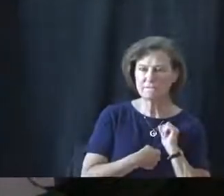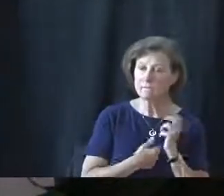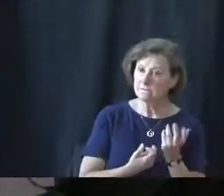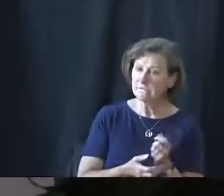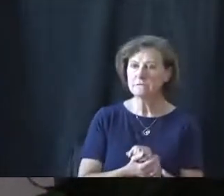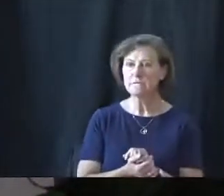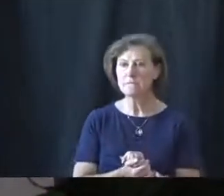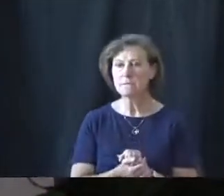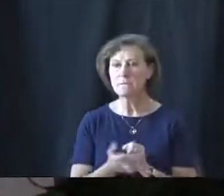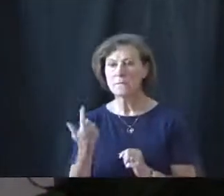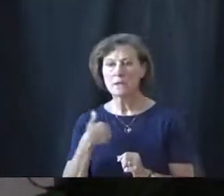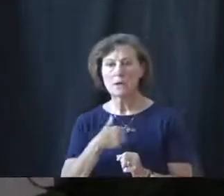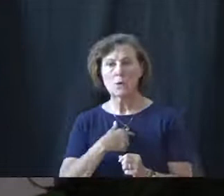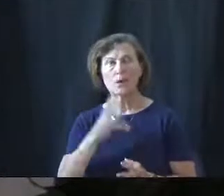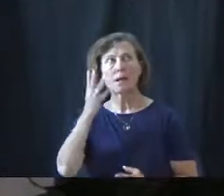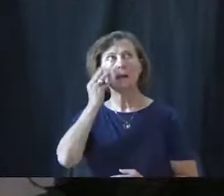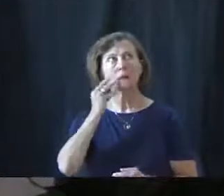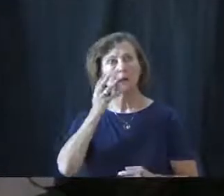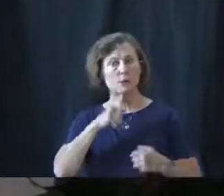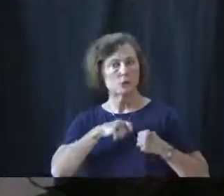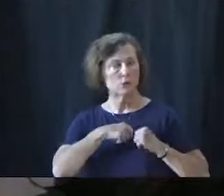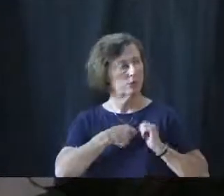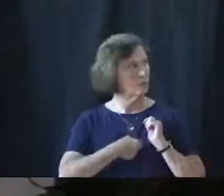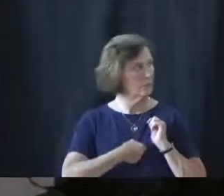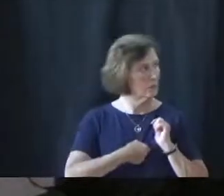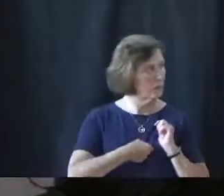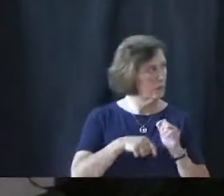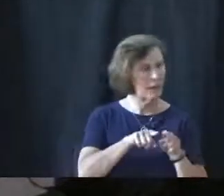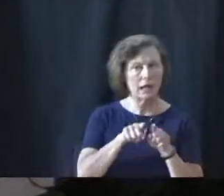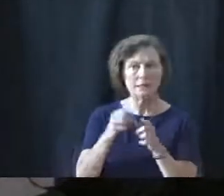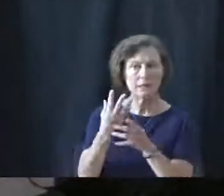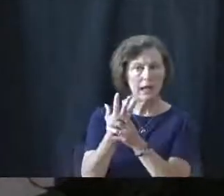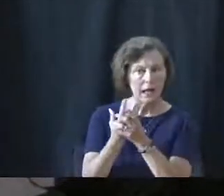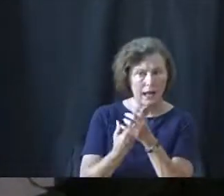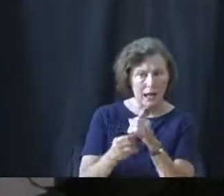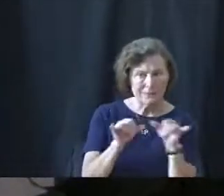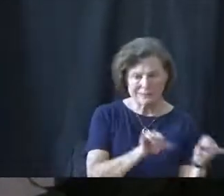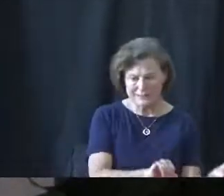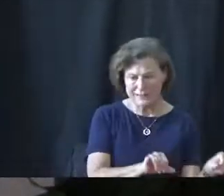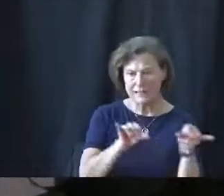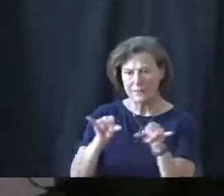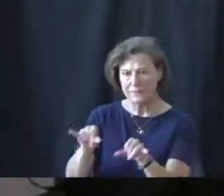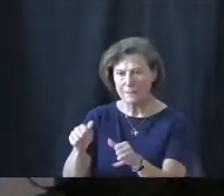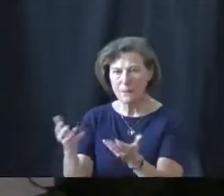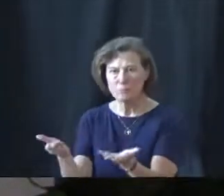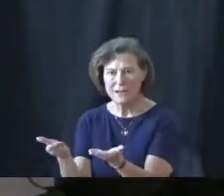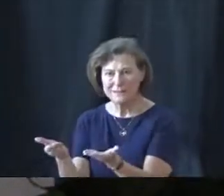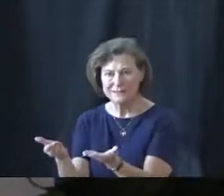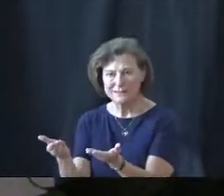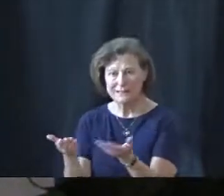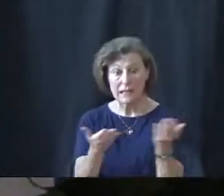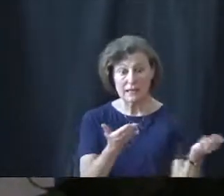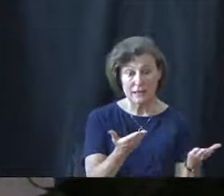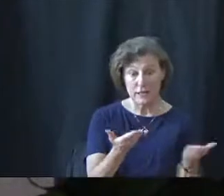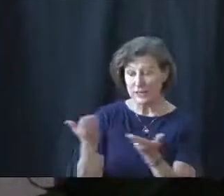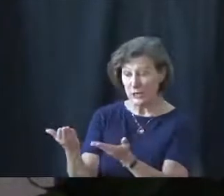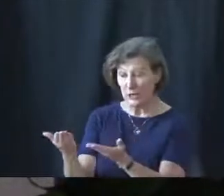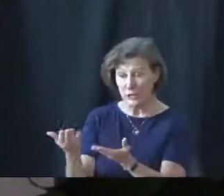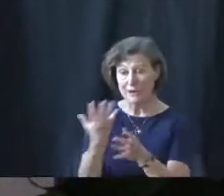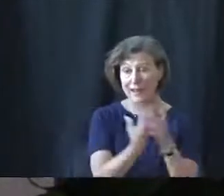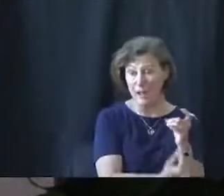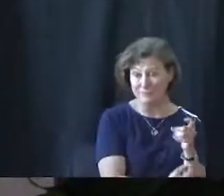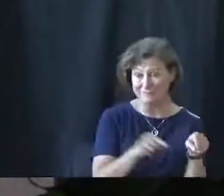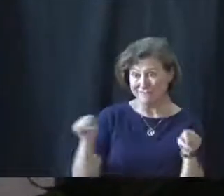We experience grief as an absence that is simultaneously a presence, and a presence that